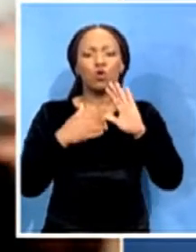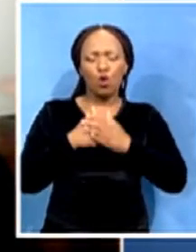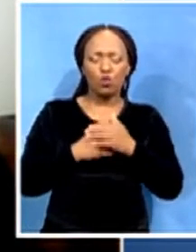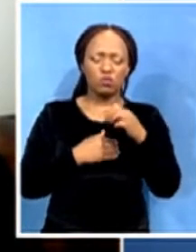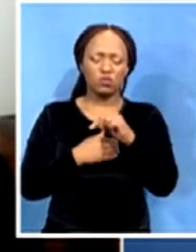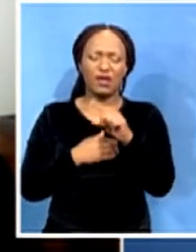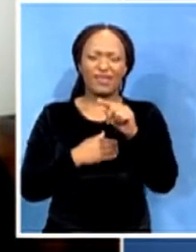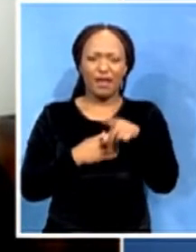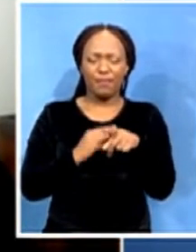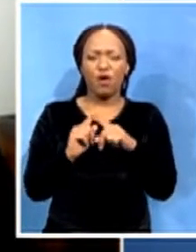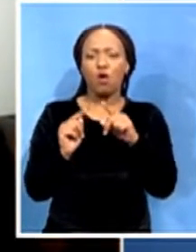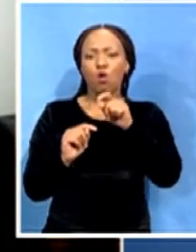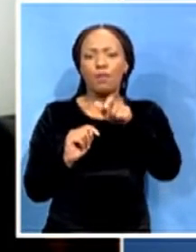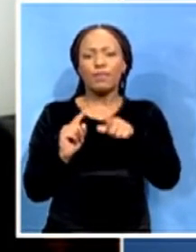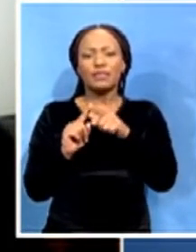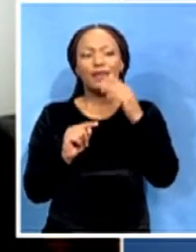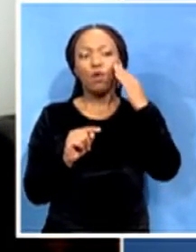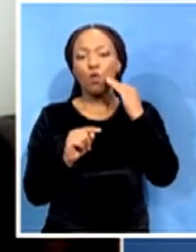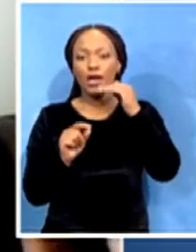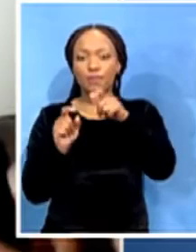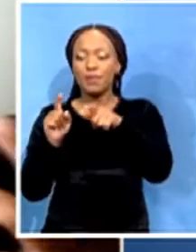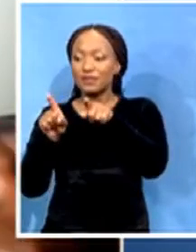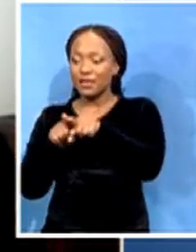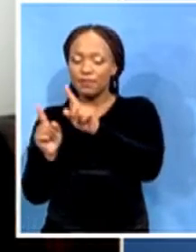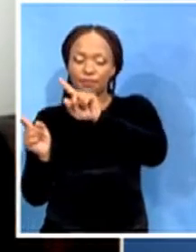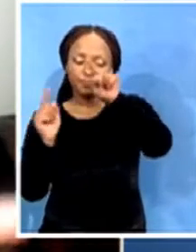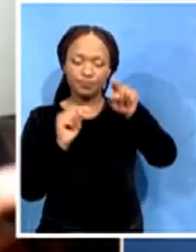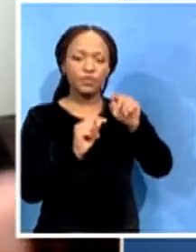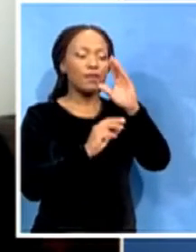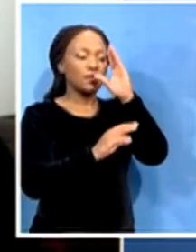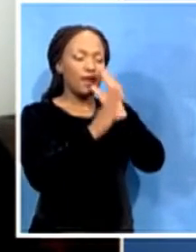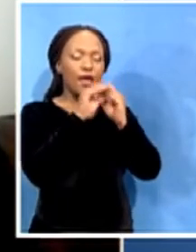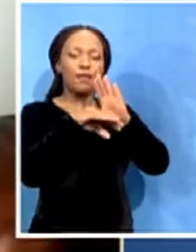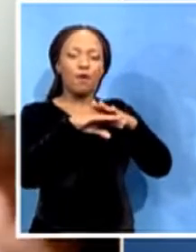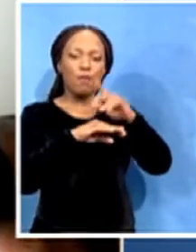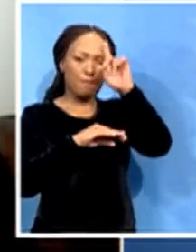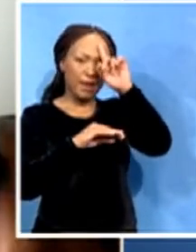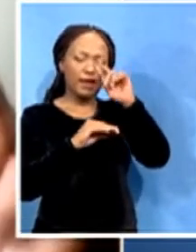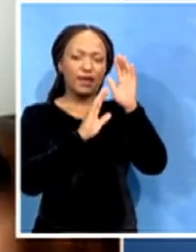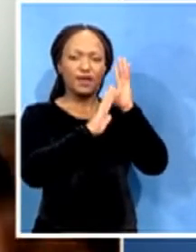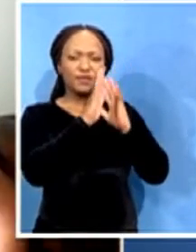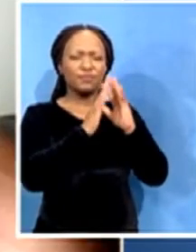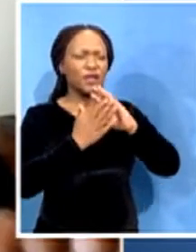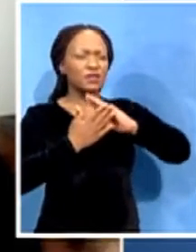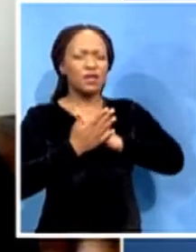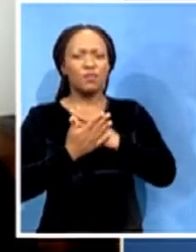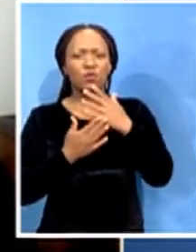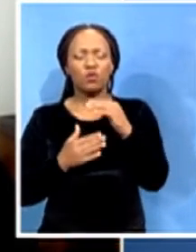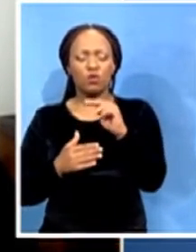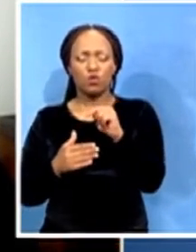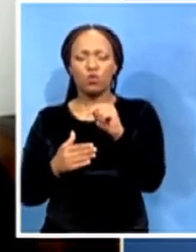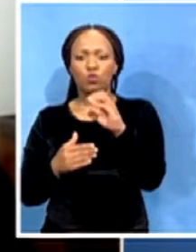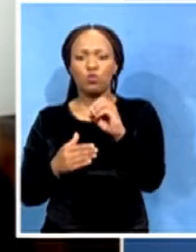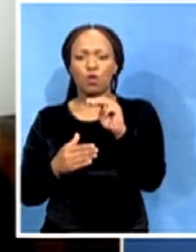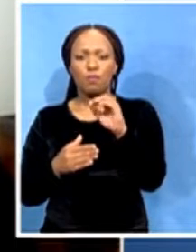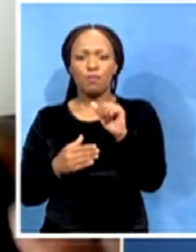you know, learn more about Black history. Someone sent me, Nomalanga Mkiza, who's a historian, sent me a very interesting